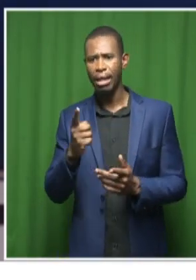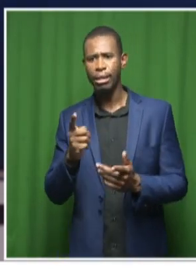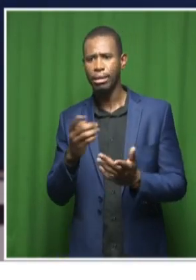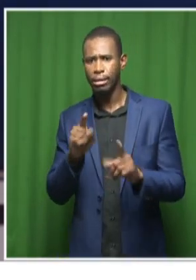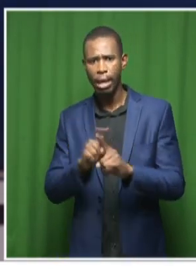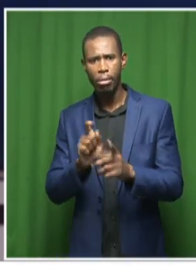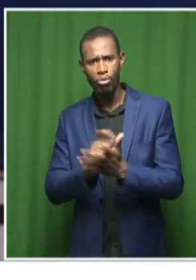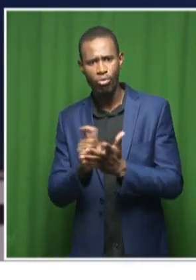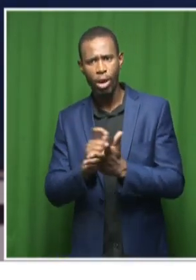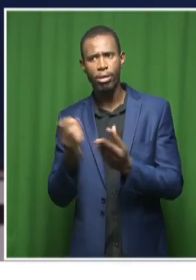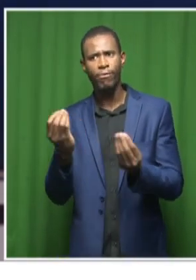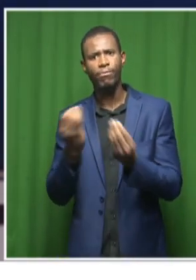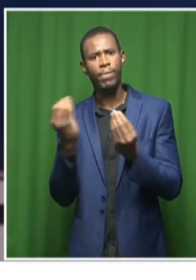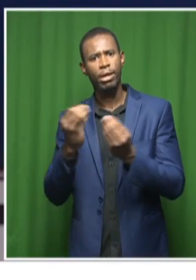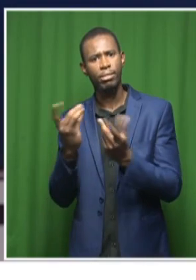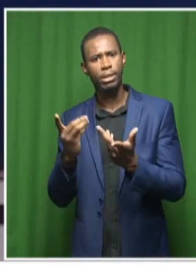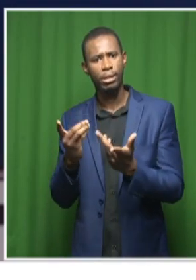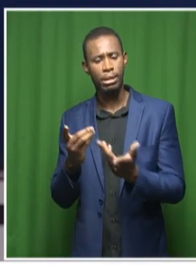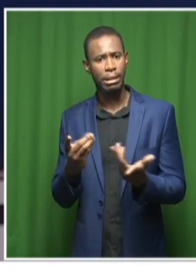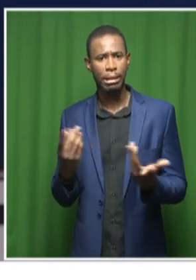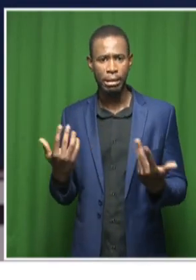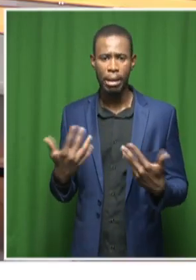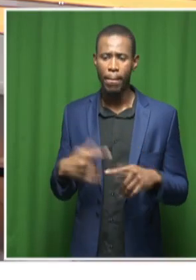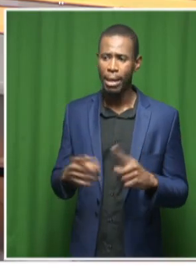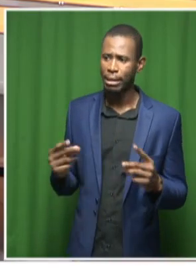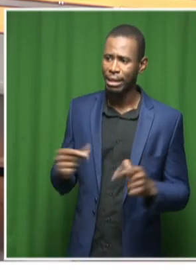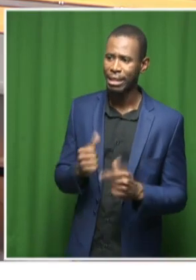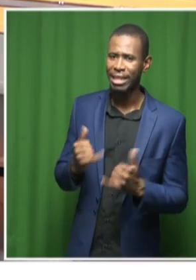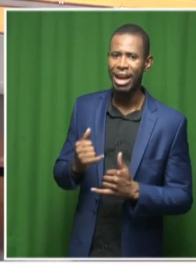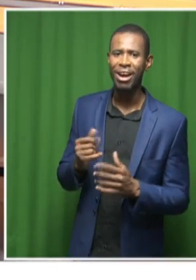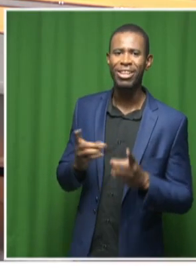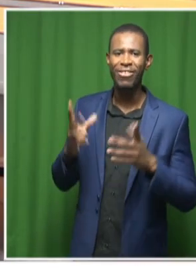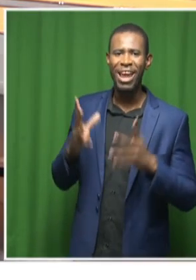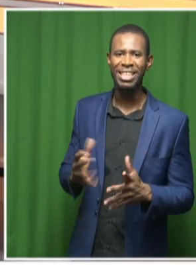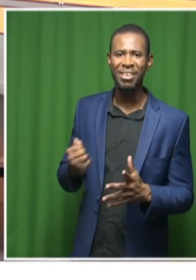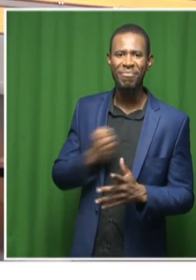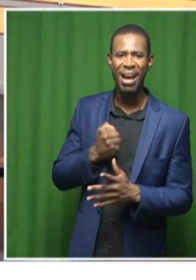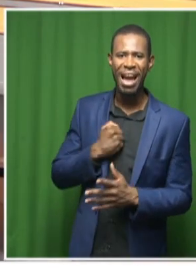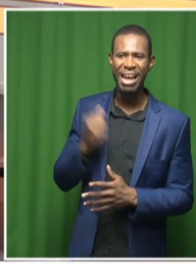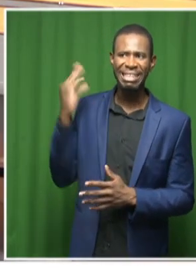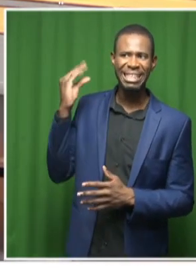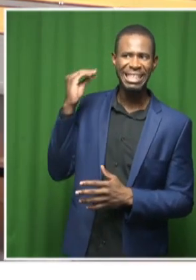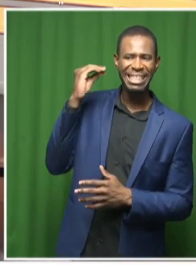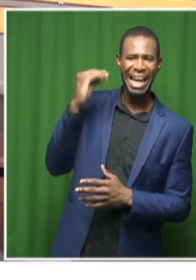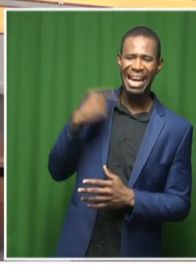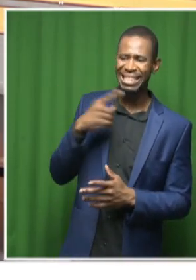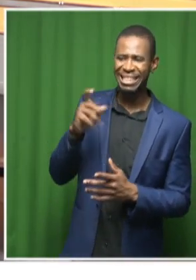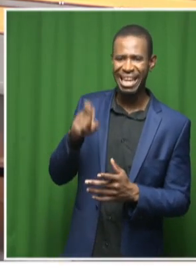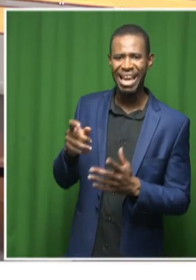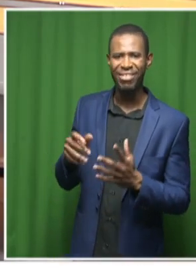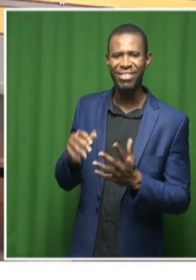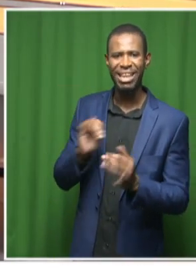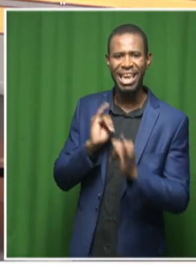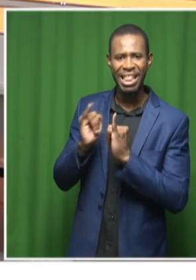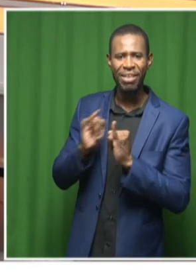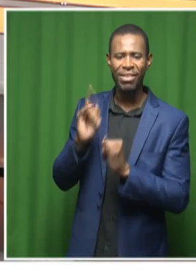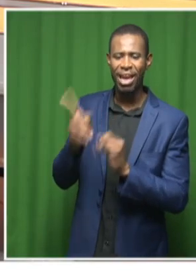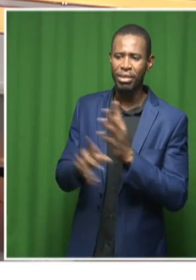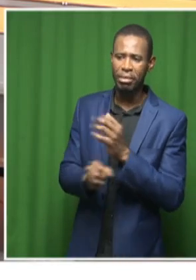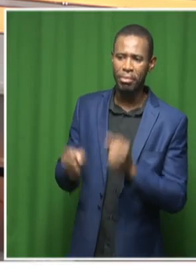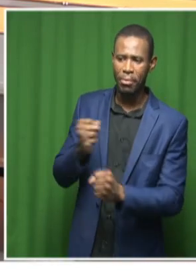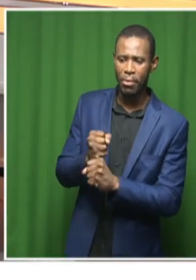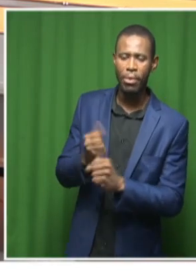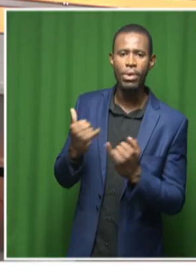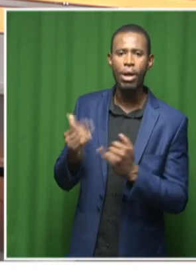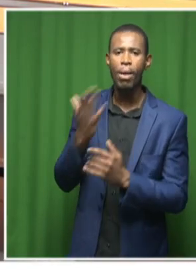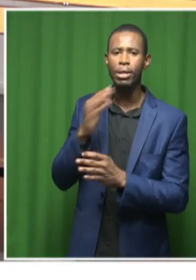also want to get these young people working at the SABC. Unfortunately, my director is now fussing with me. So we have to wrap the interview. But just briefly, what's the entry process?